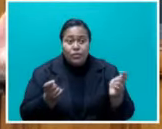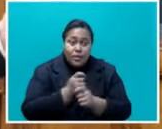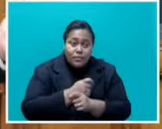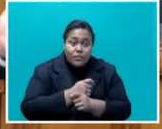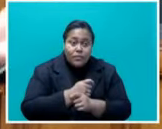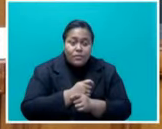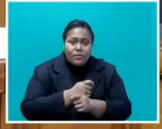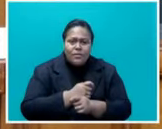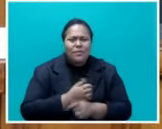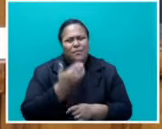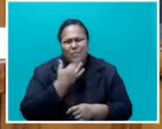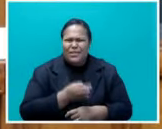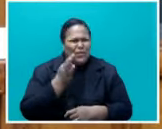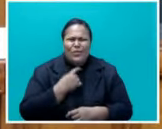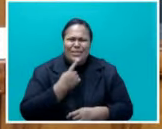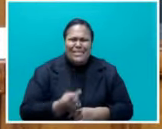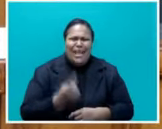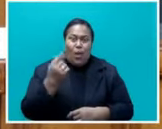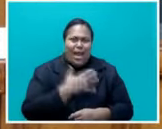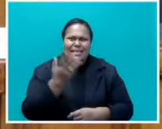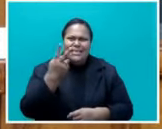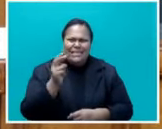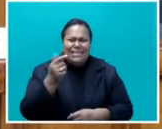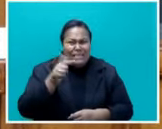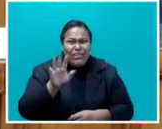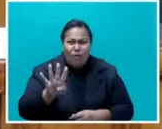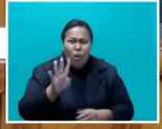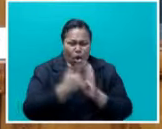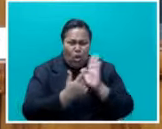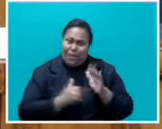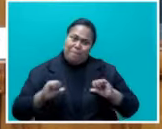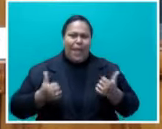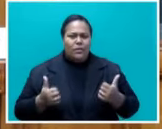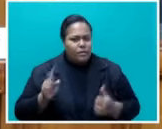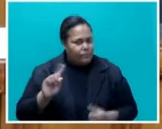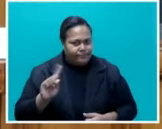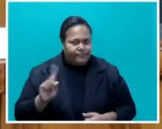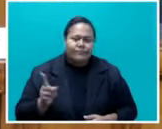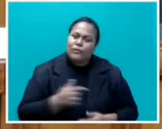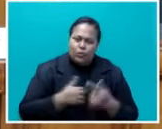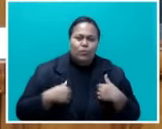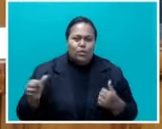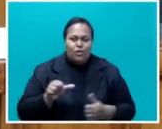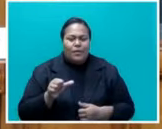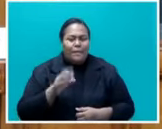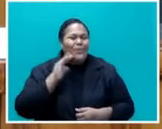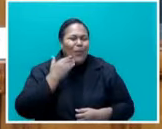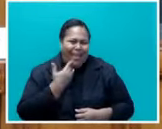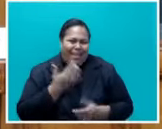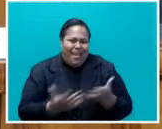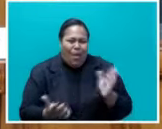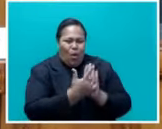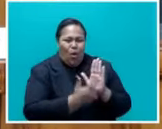say 274 laws and be proud of it, because really, we should be ashamed of the way we make legislation in this country.